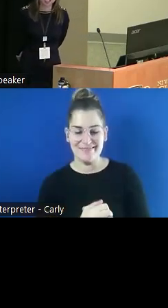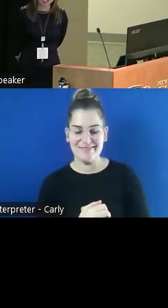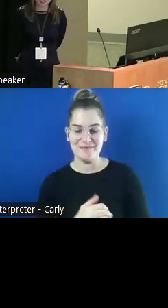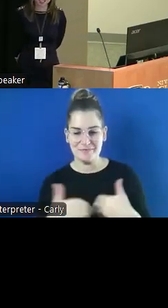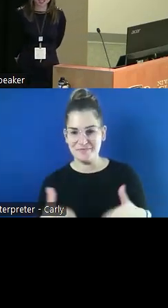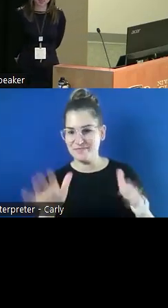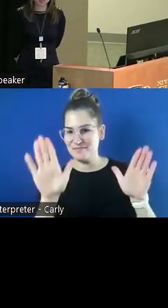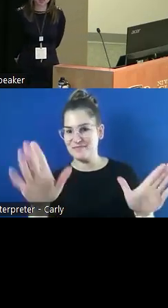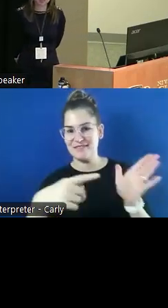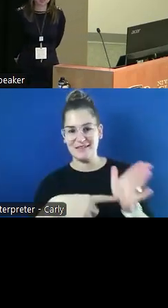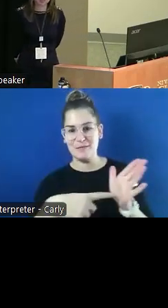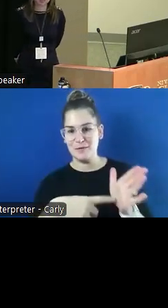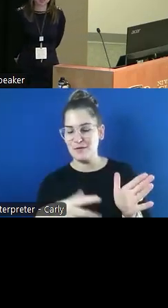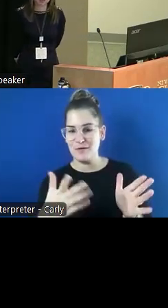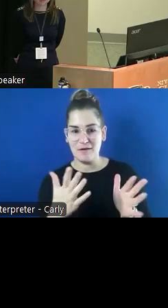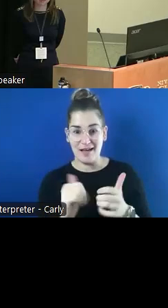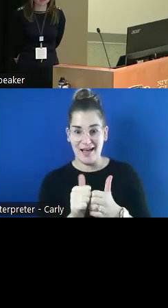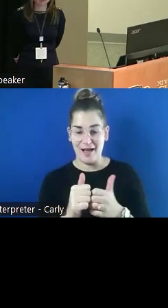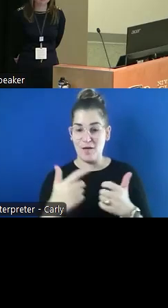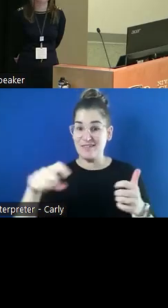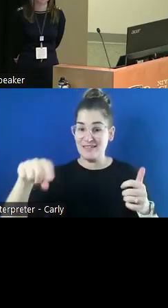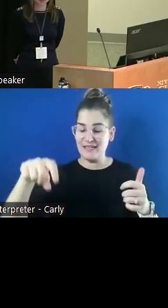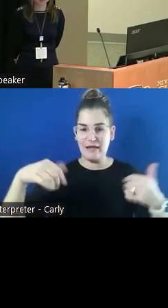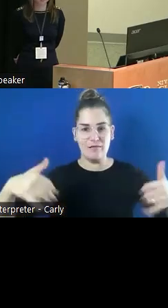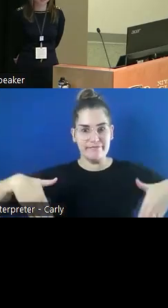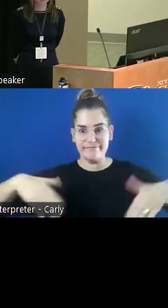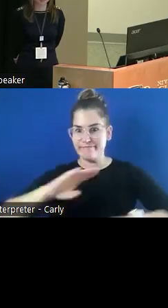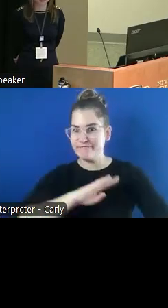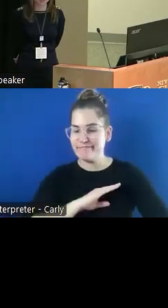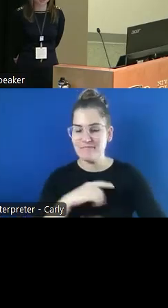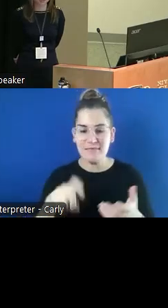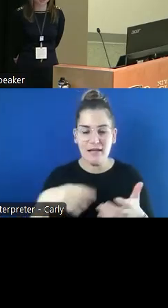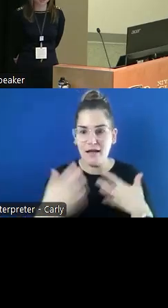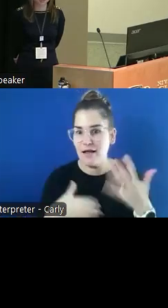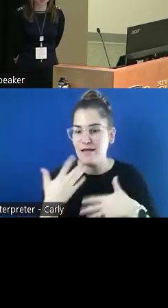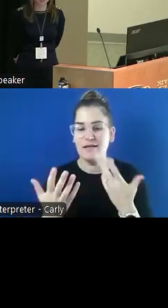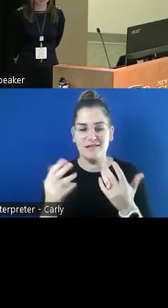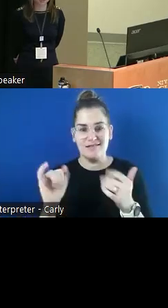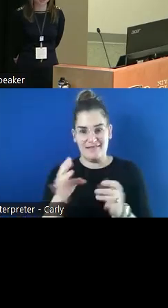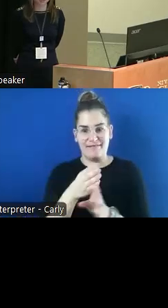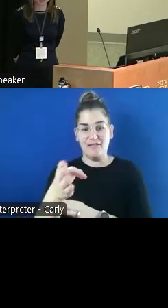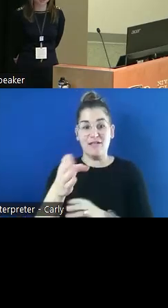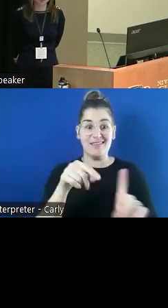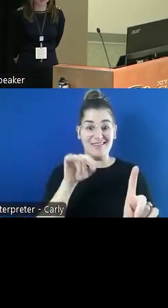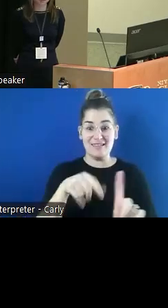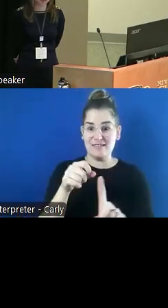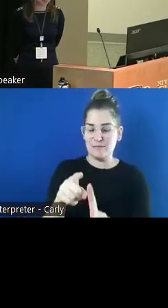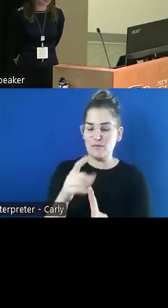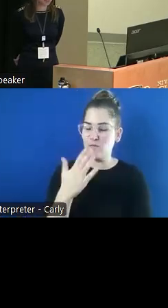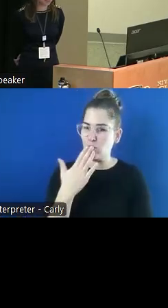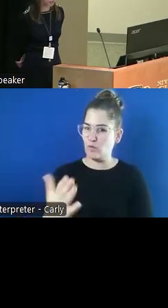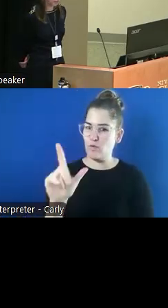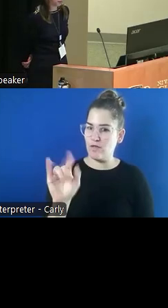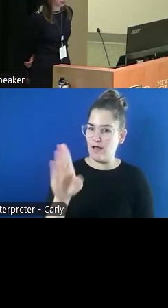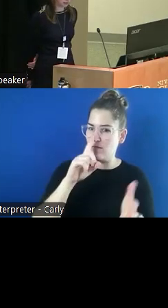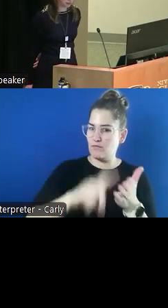how there's an unmet need in the field, and then that can be the stimulus for some really interesting laboratory